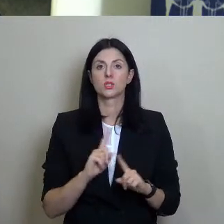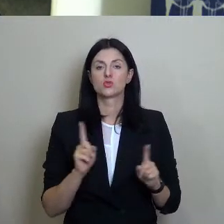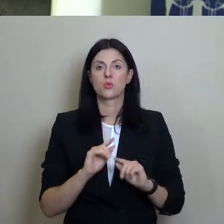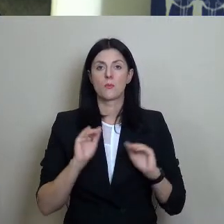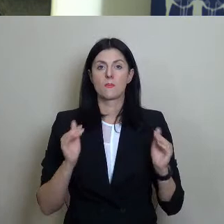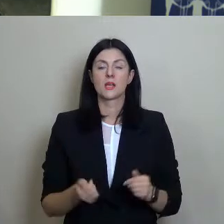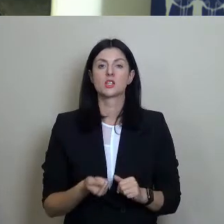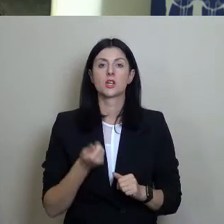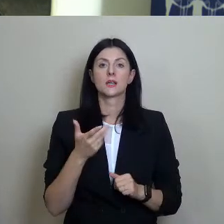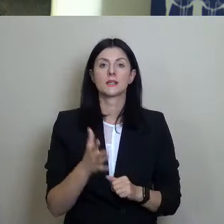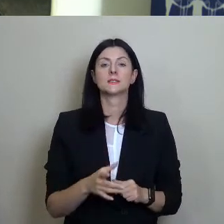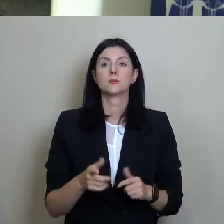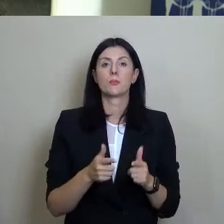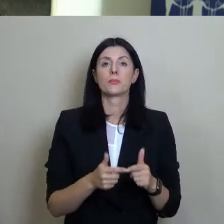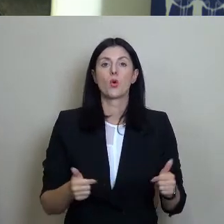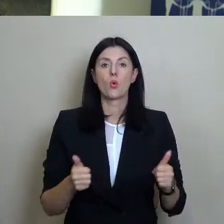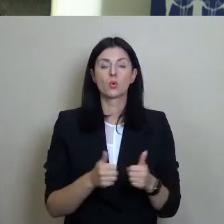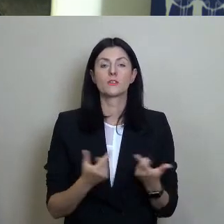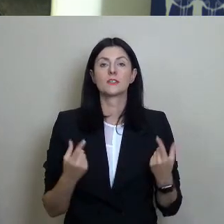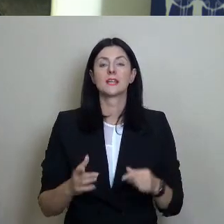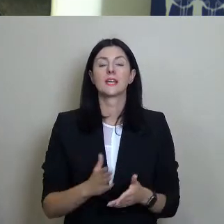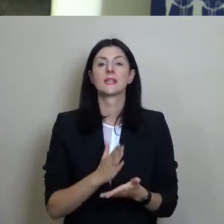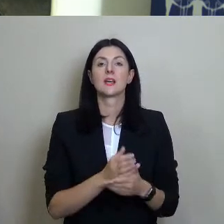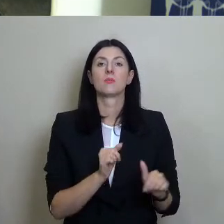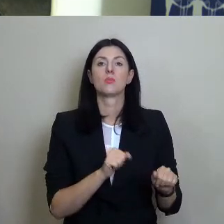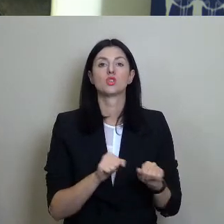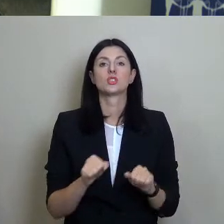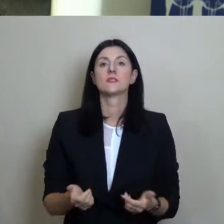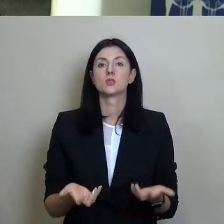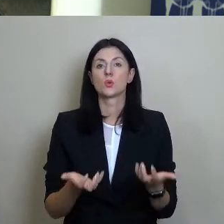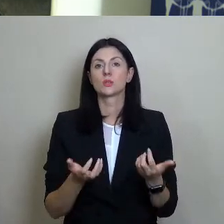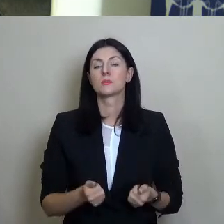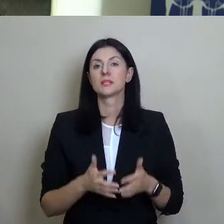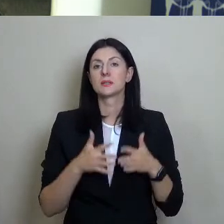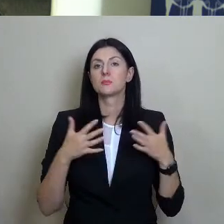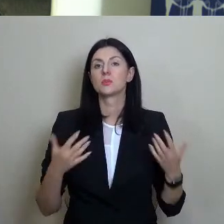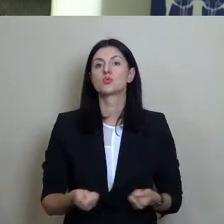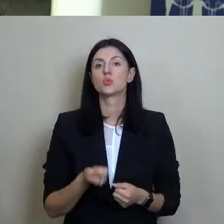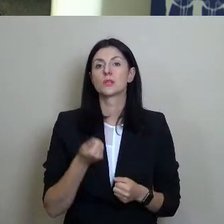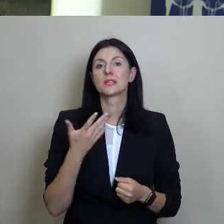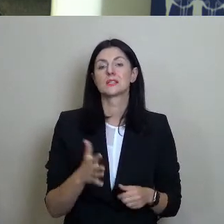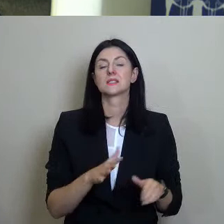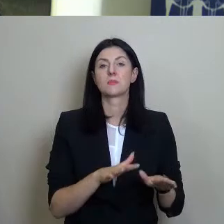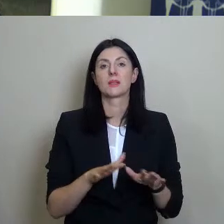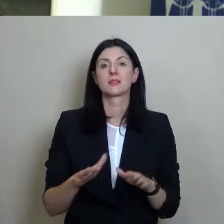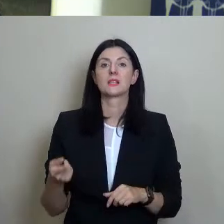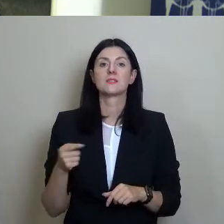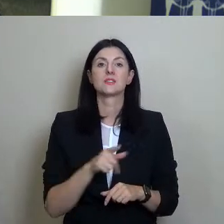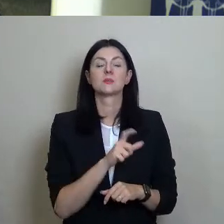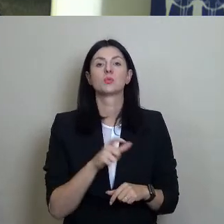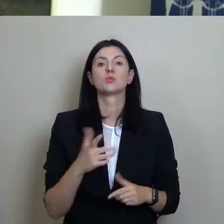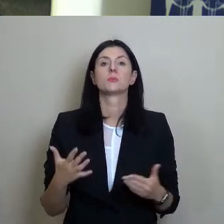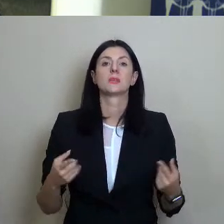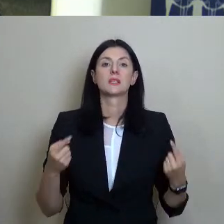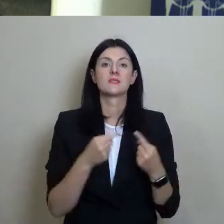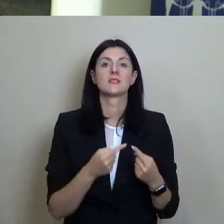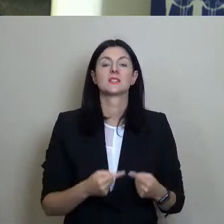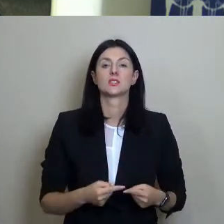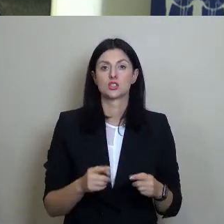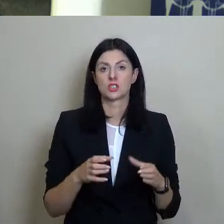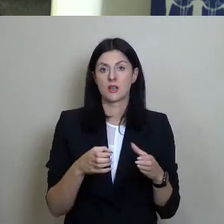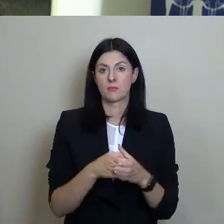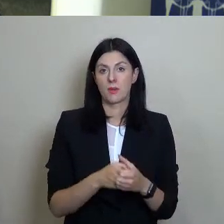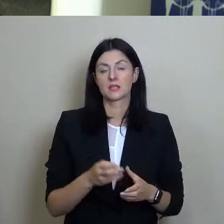constituencies, it means that the fewer constituencies are, the more mandates could be